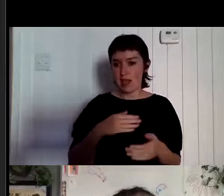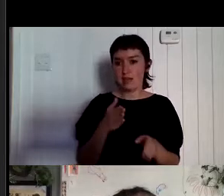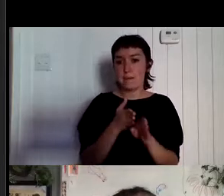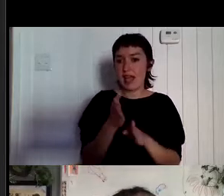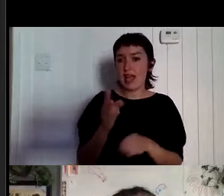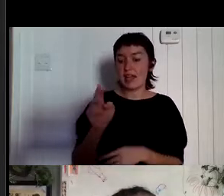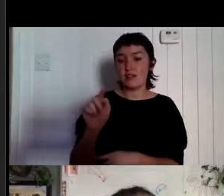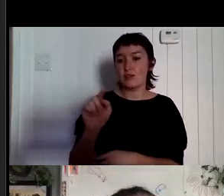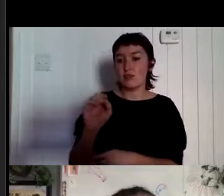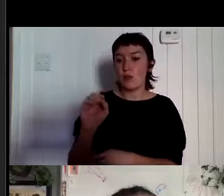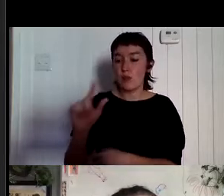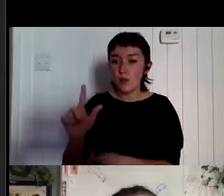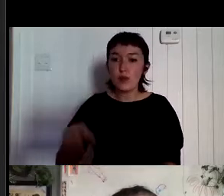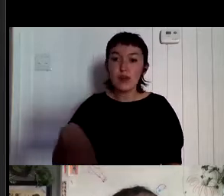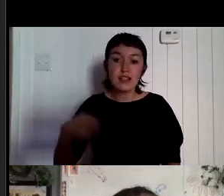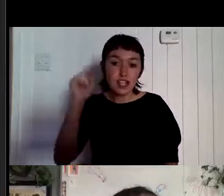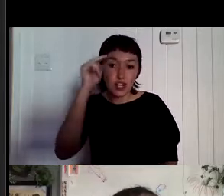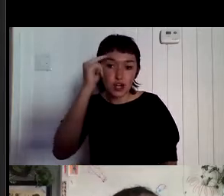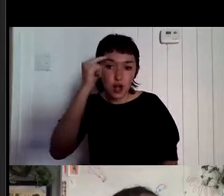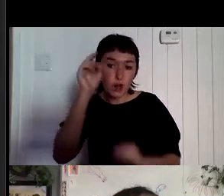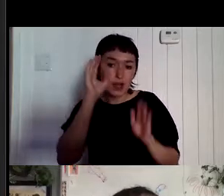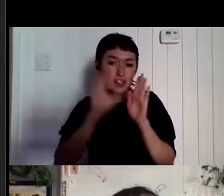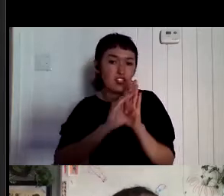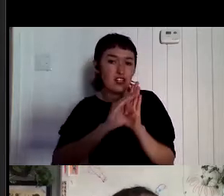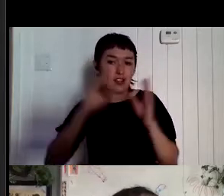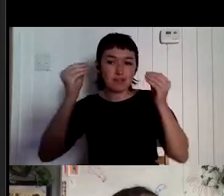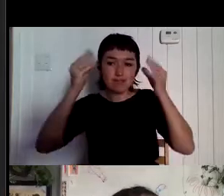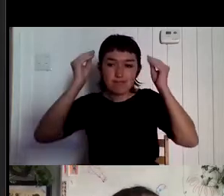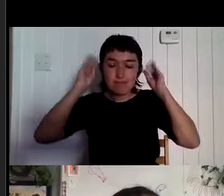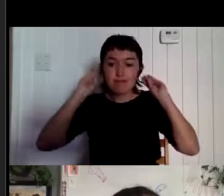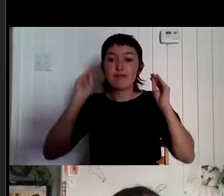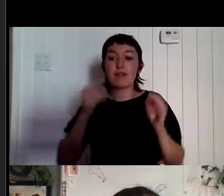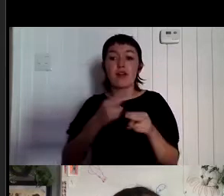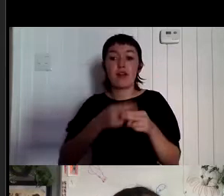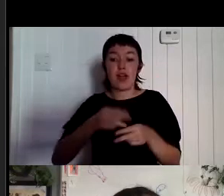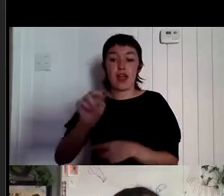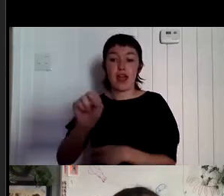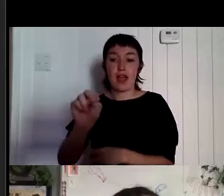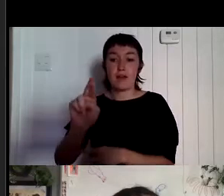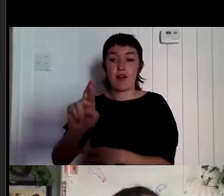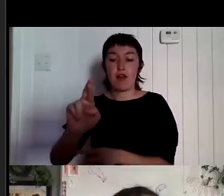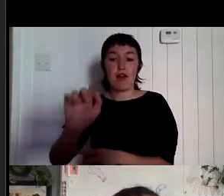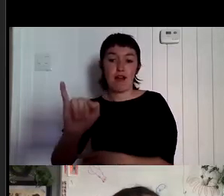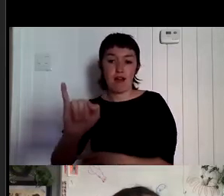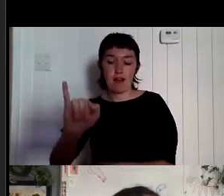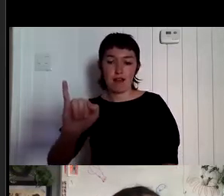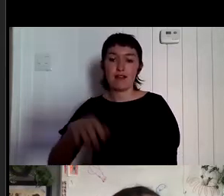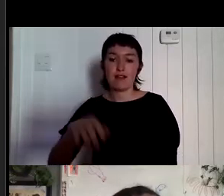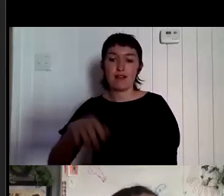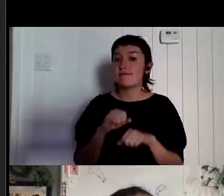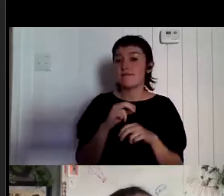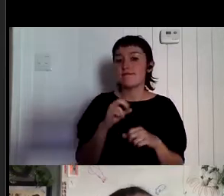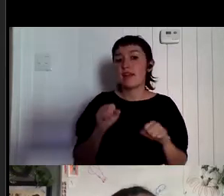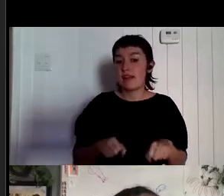specific type of neuroimaging called MRI, which, as it turns out, can be used to collect a lot of different types of